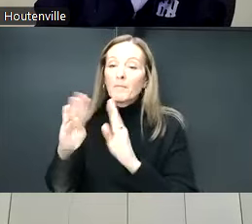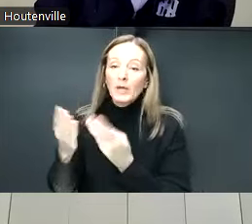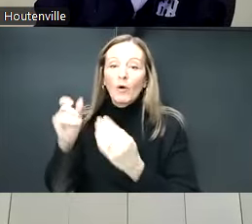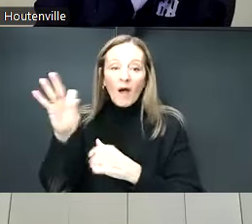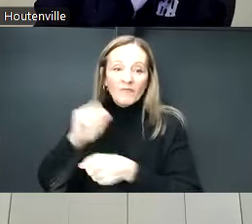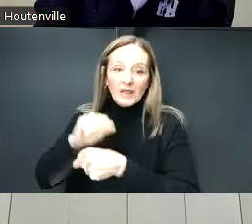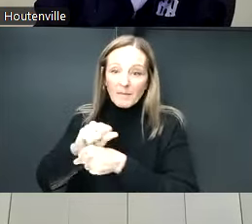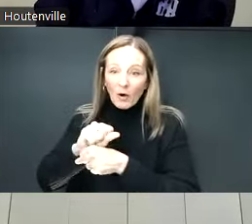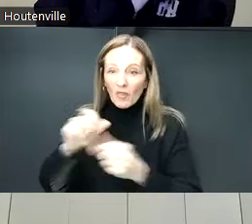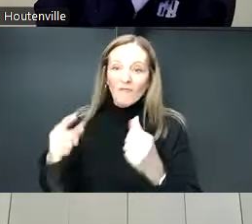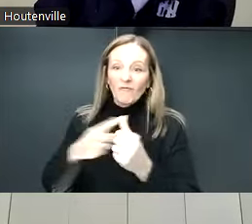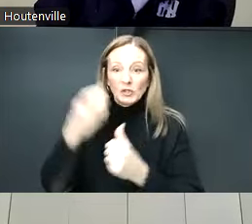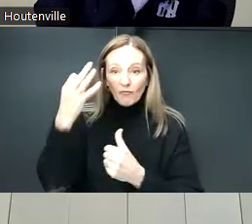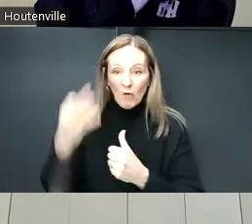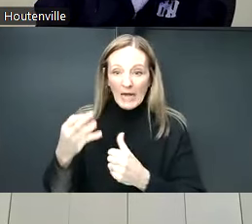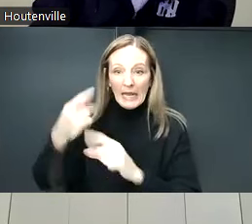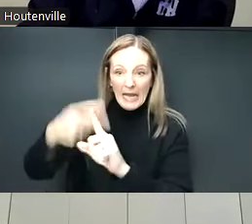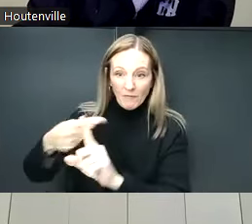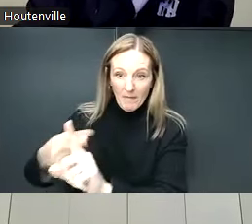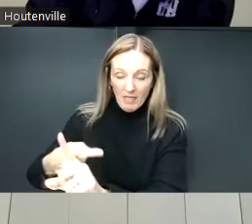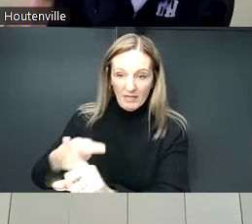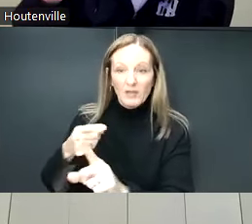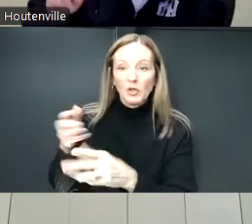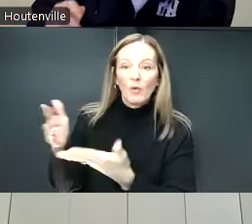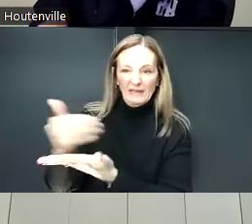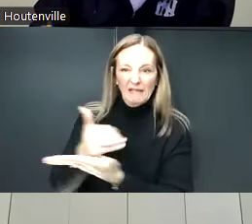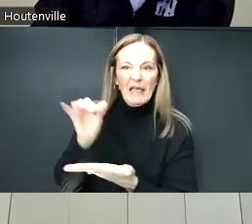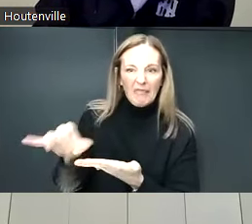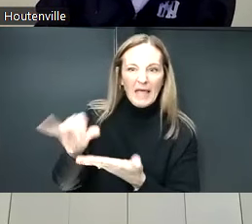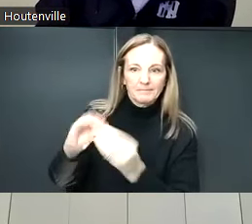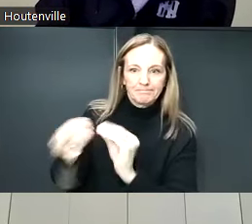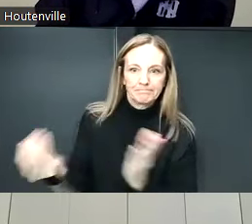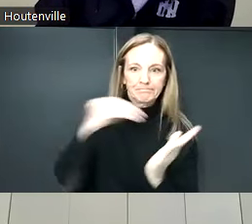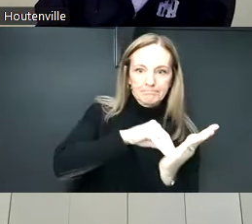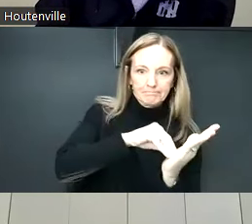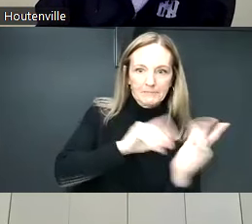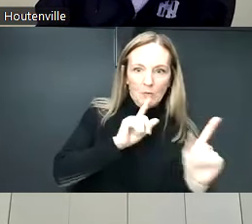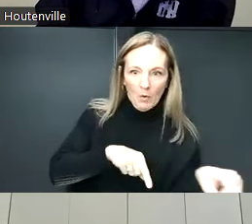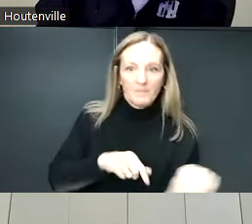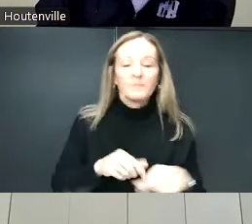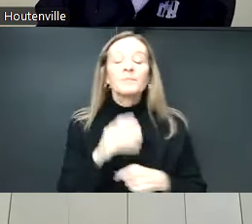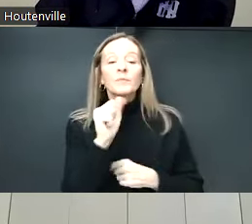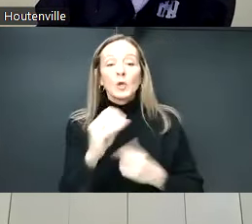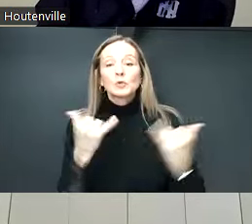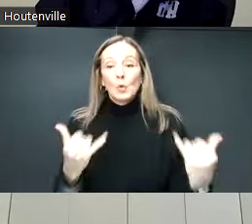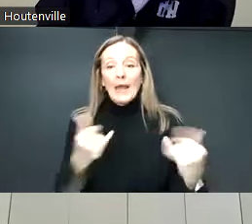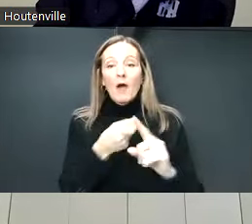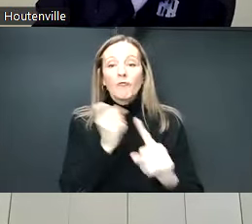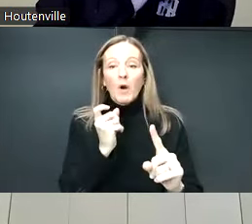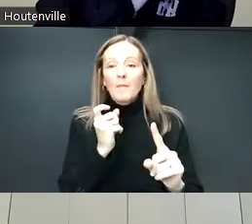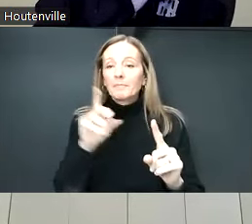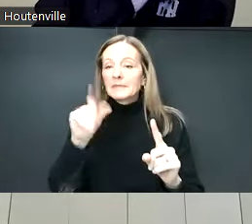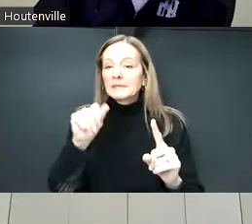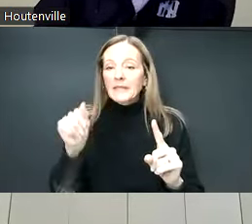each month. Next slide. The source of the data